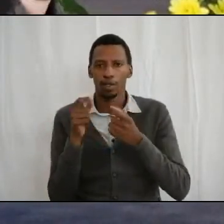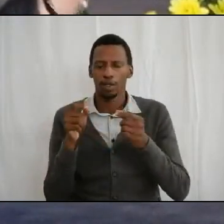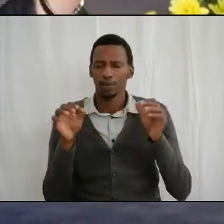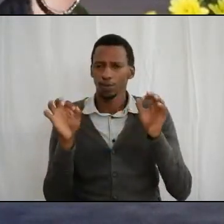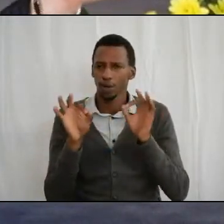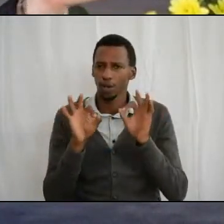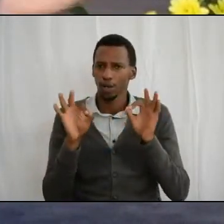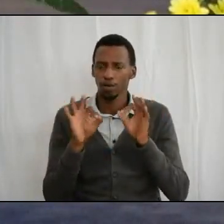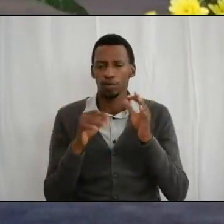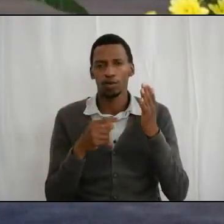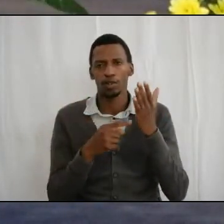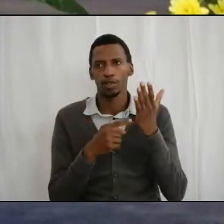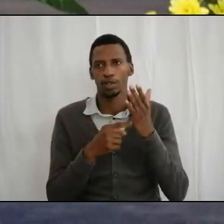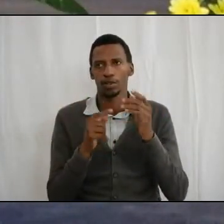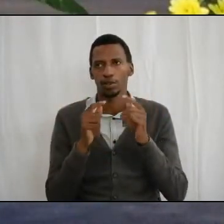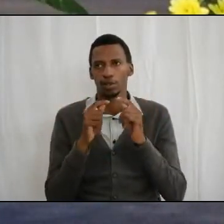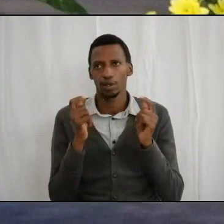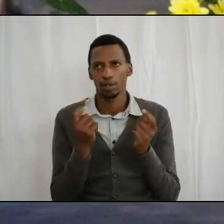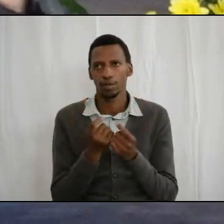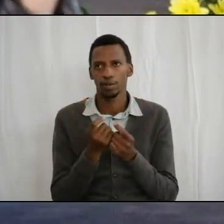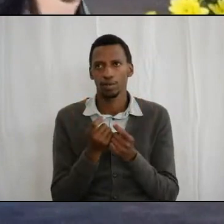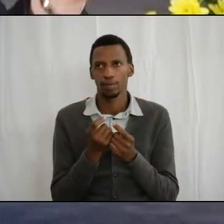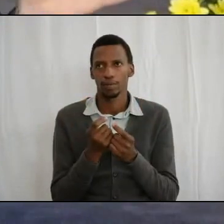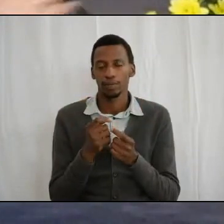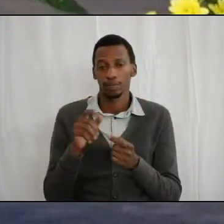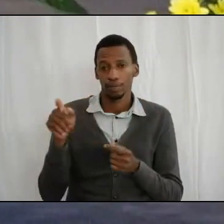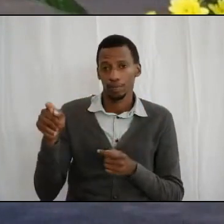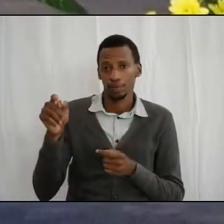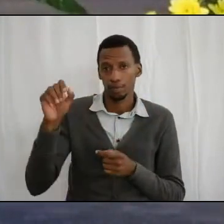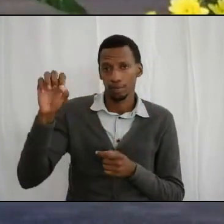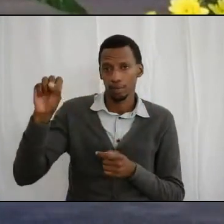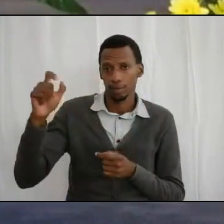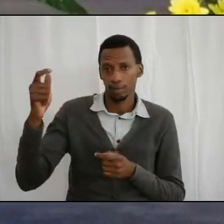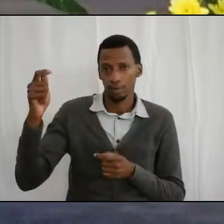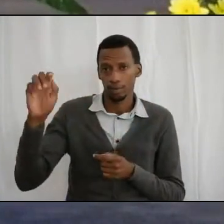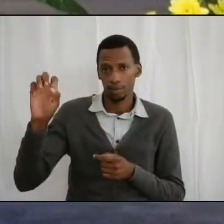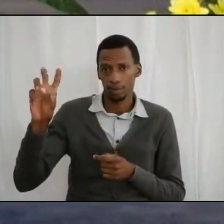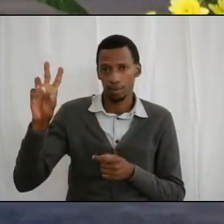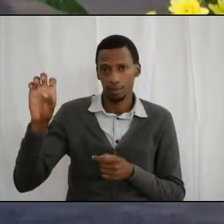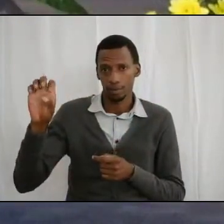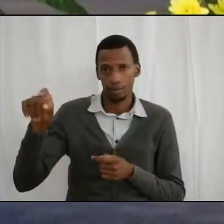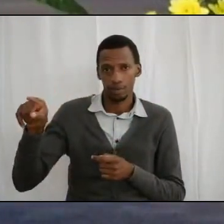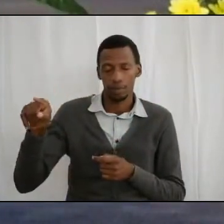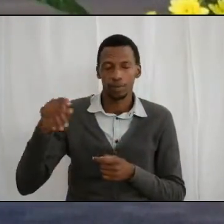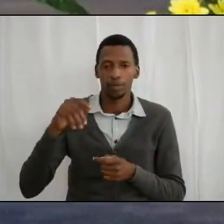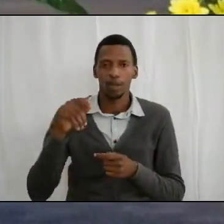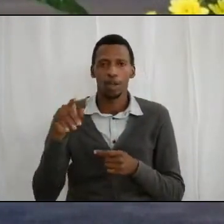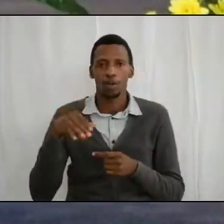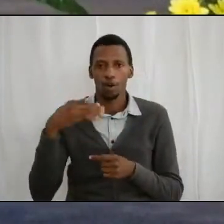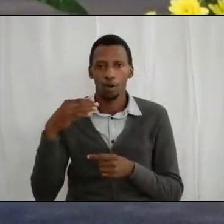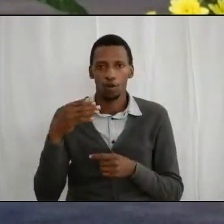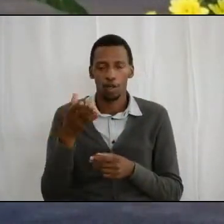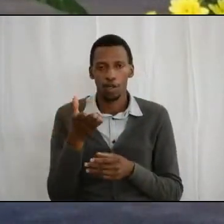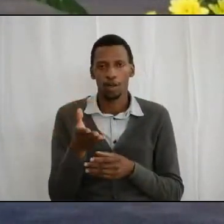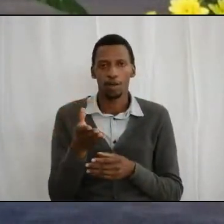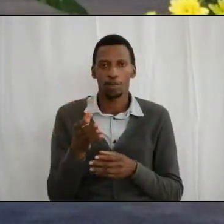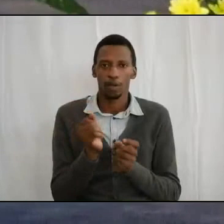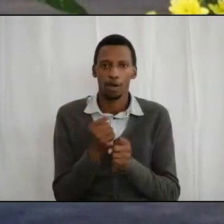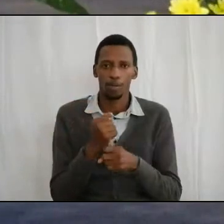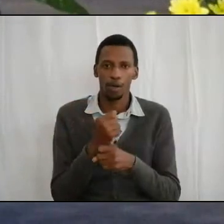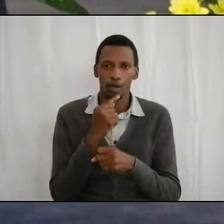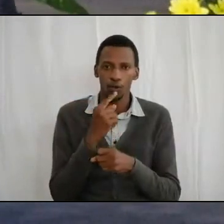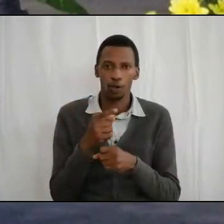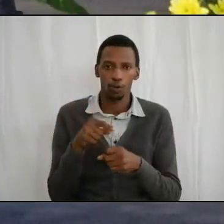team. And Steve is the man here on the floor who makes sure that we keep time, that we